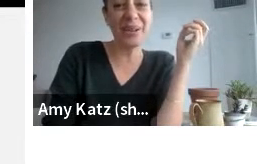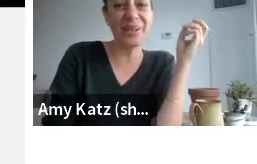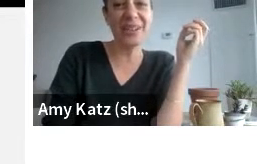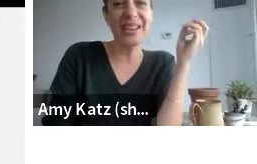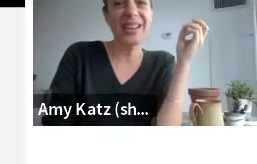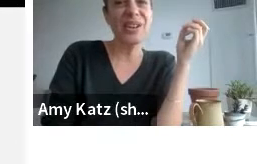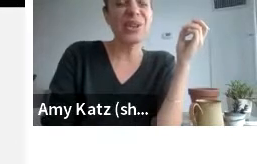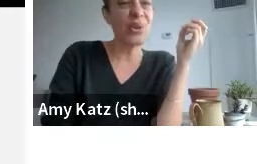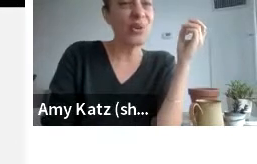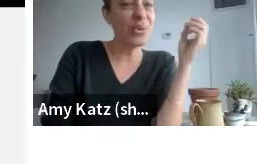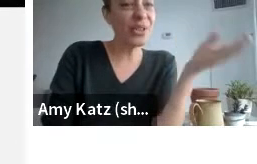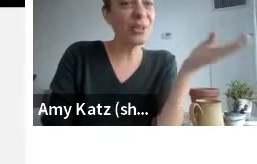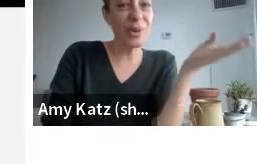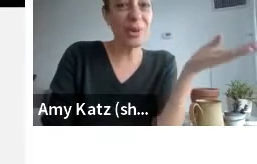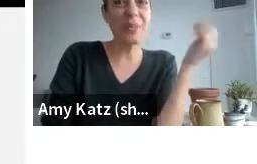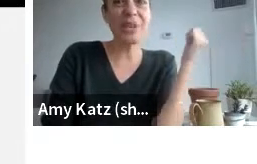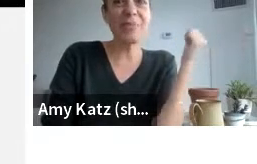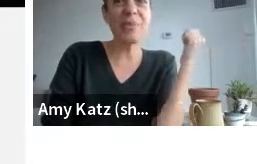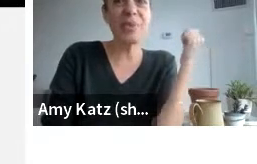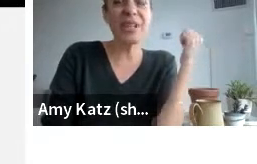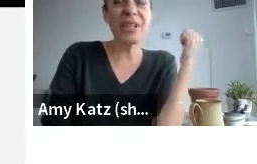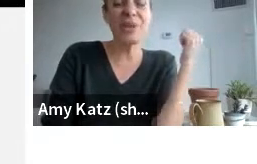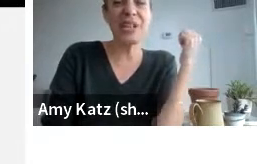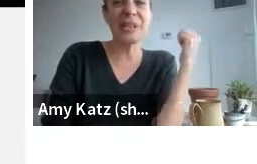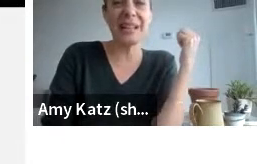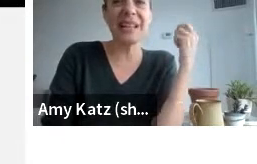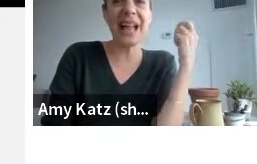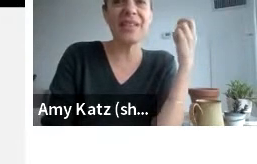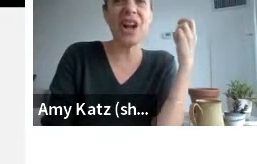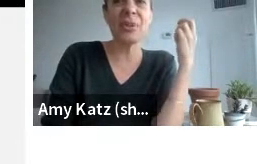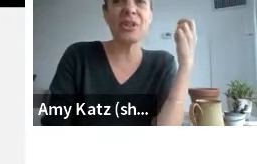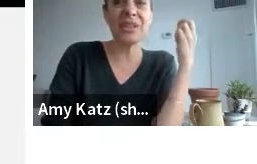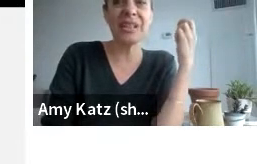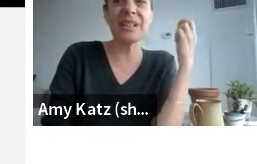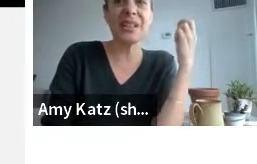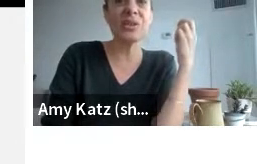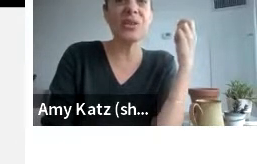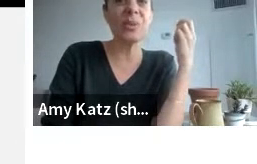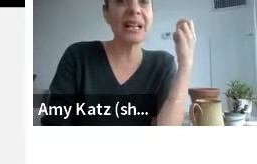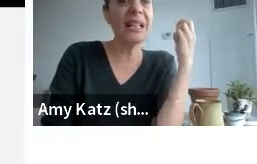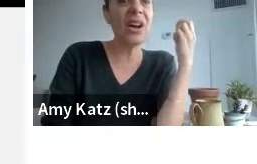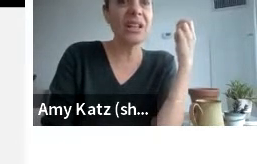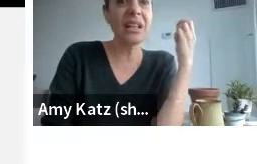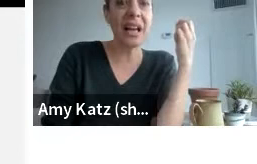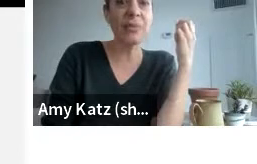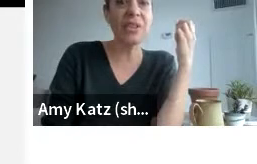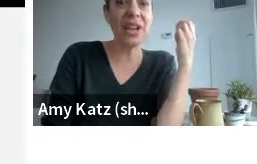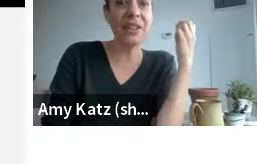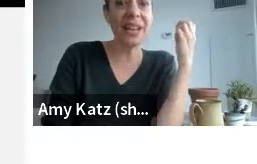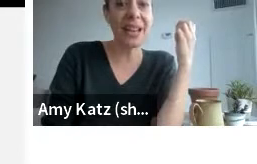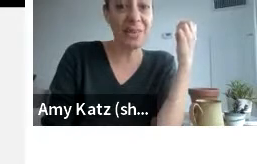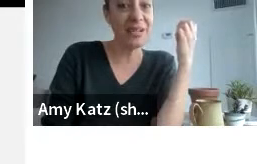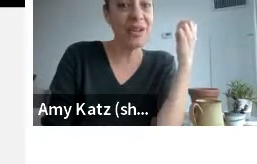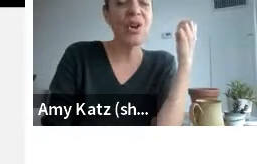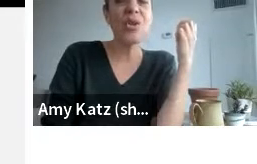excited about. So with this program, people working in community spaces have the opportunity to consult directly online with Jeff and Amy, who